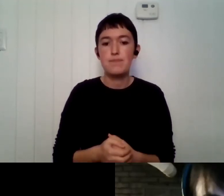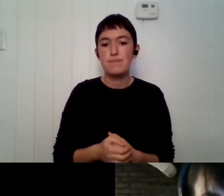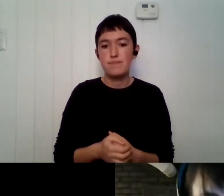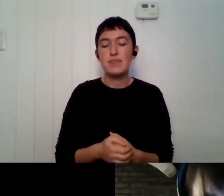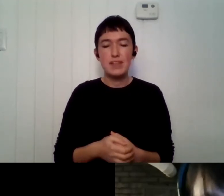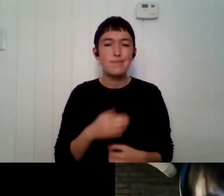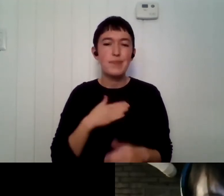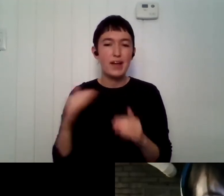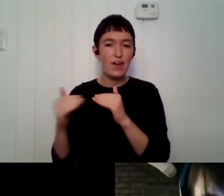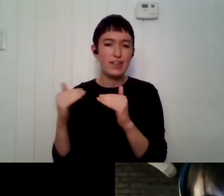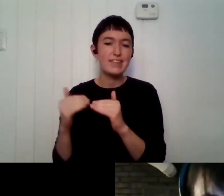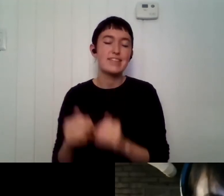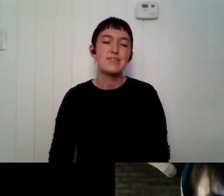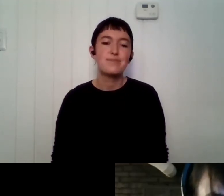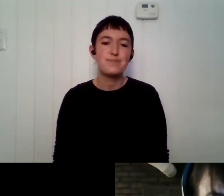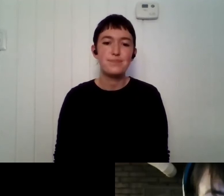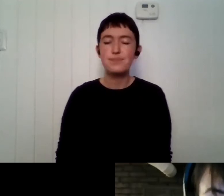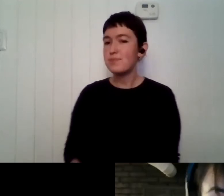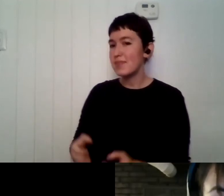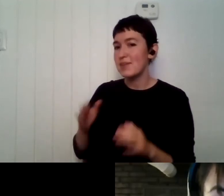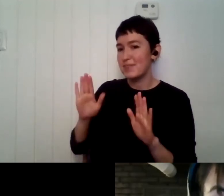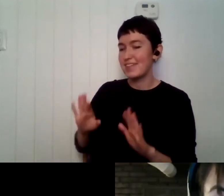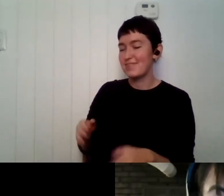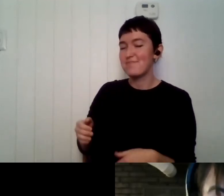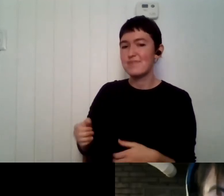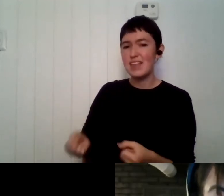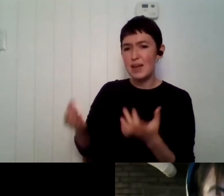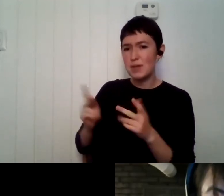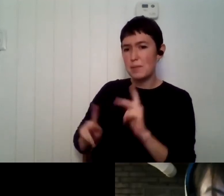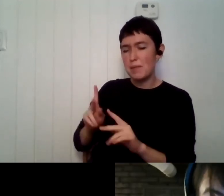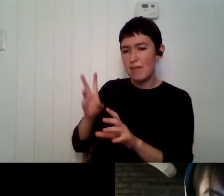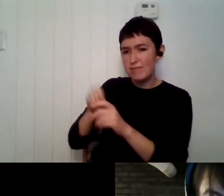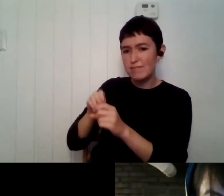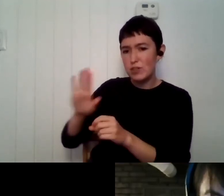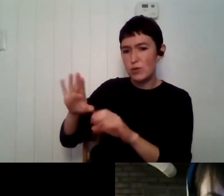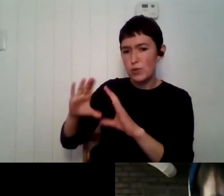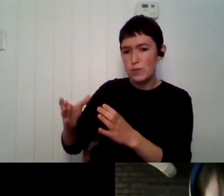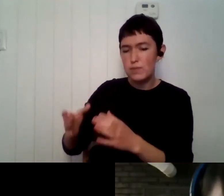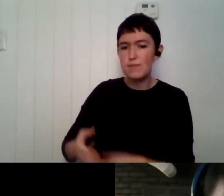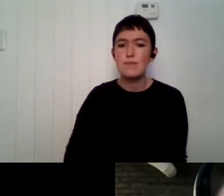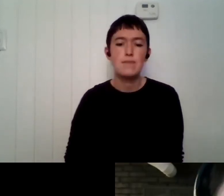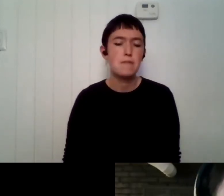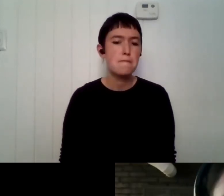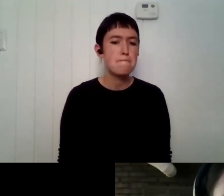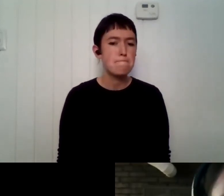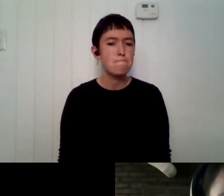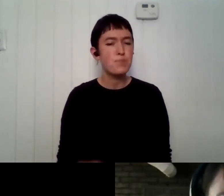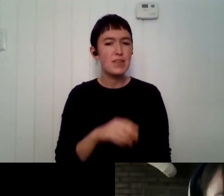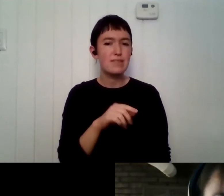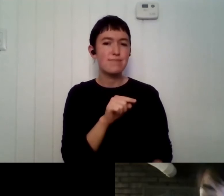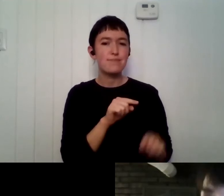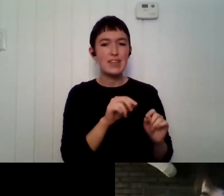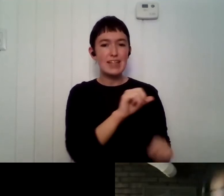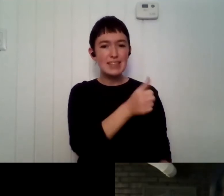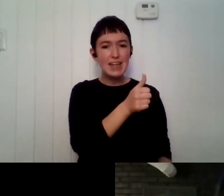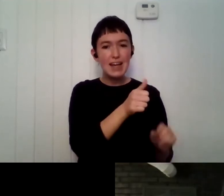Yeah, that's great. So how many people are in the working group that you're currently in? Maybe between 10 and 20.